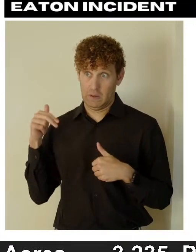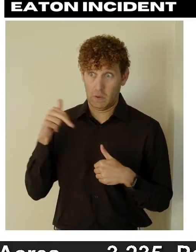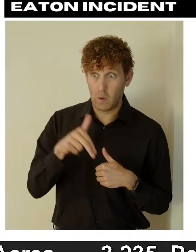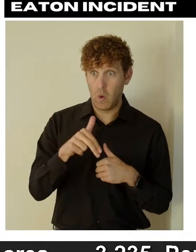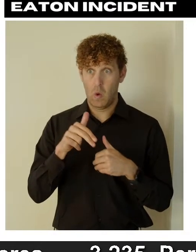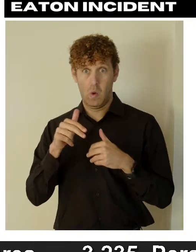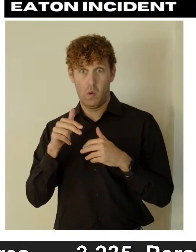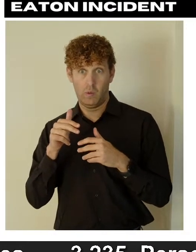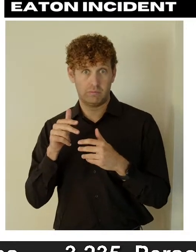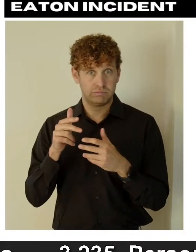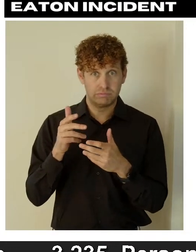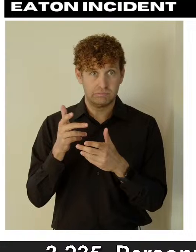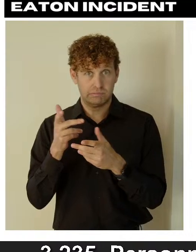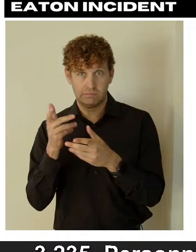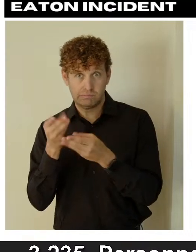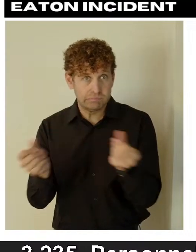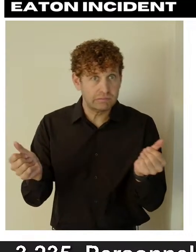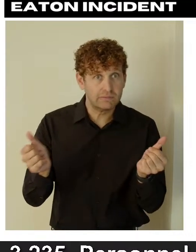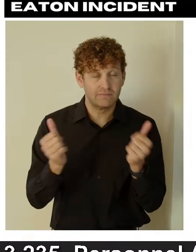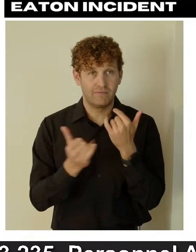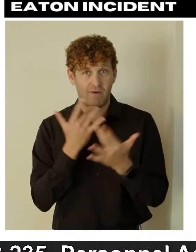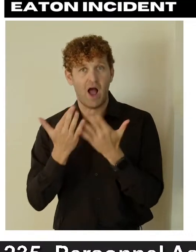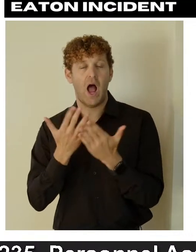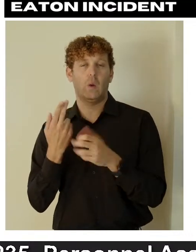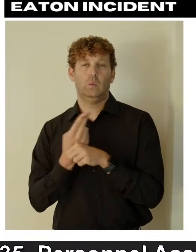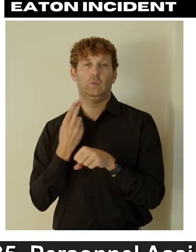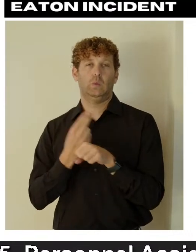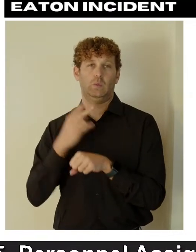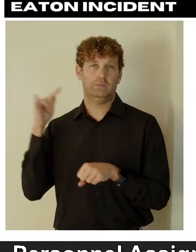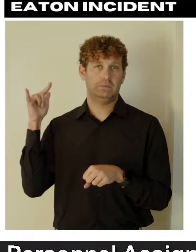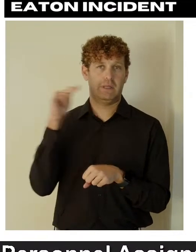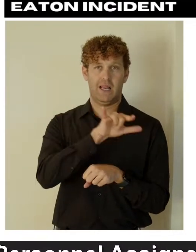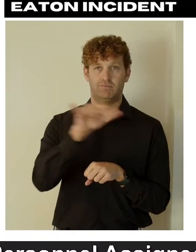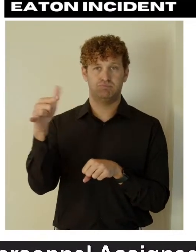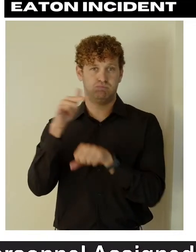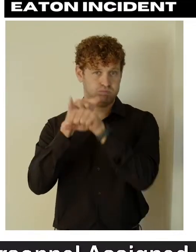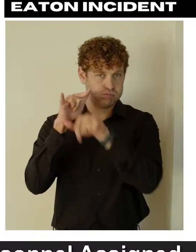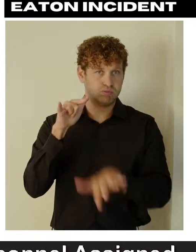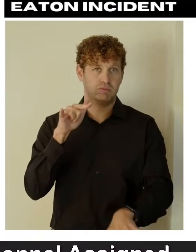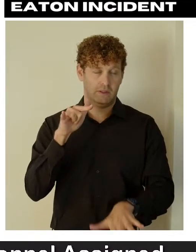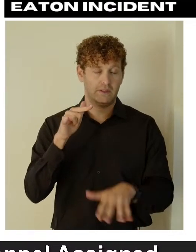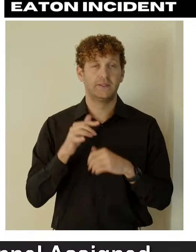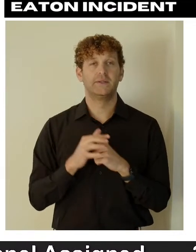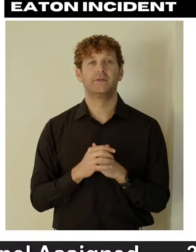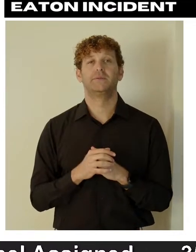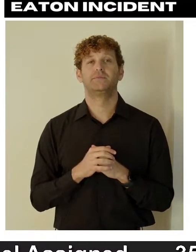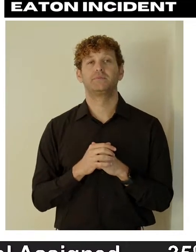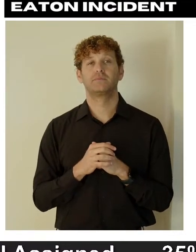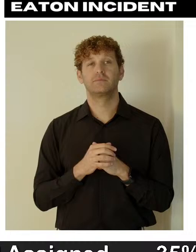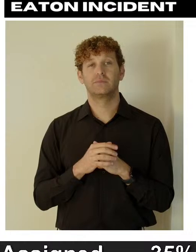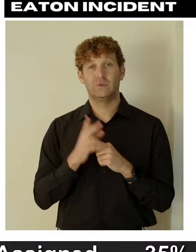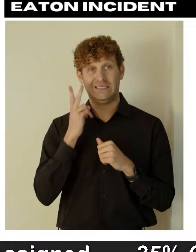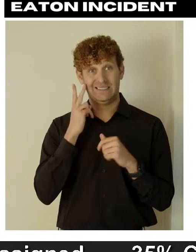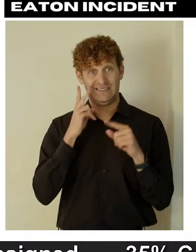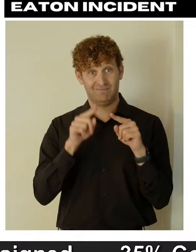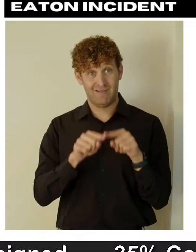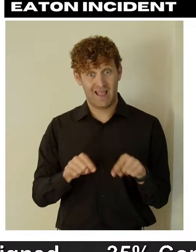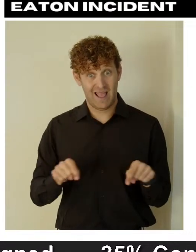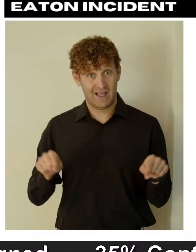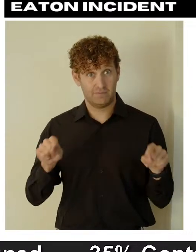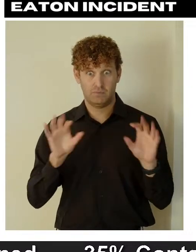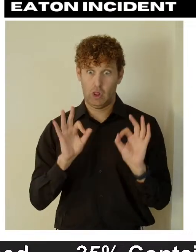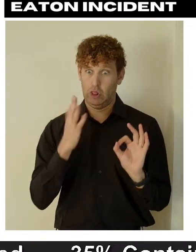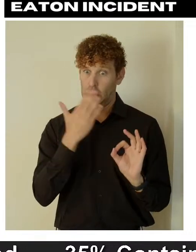shortly. Sierra Madre, everything in Altadena along the edges are looking really good. Thank you.